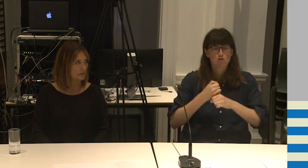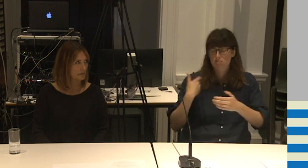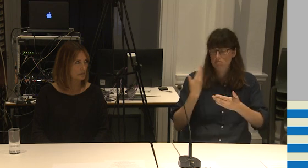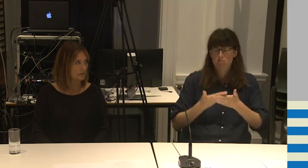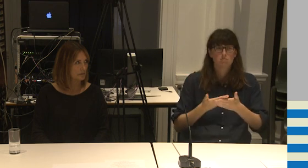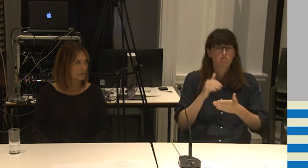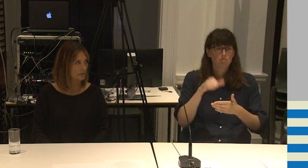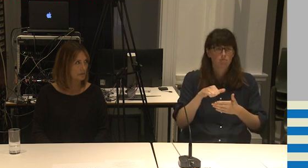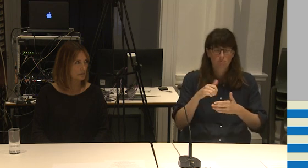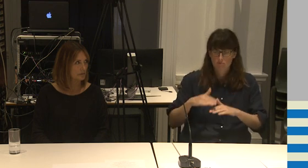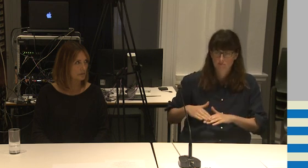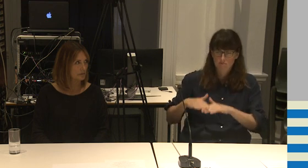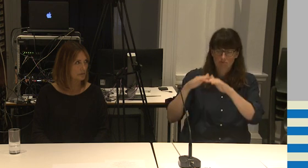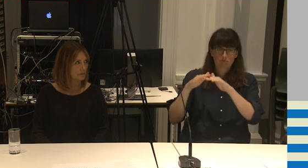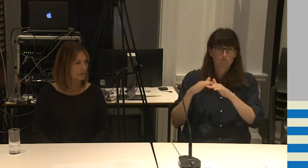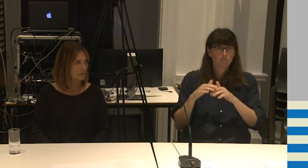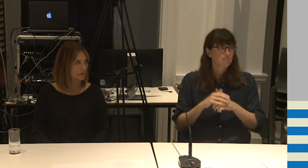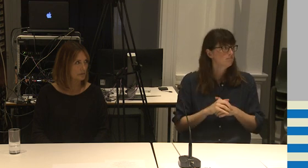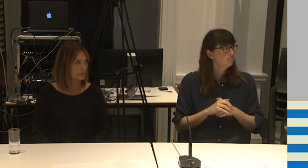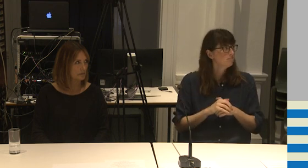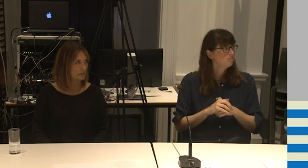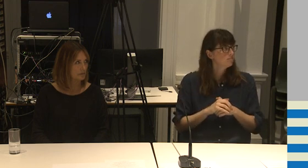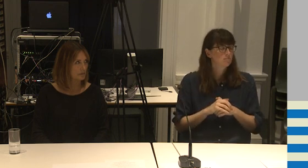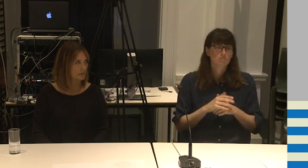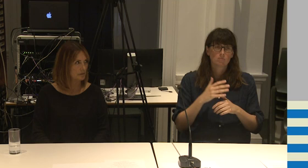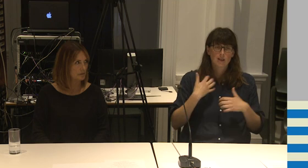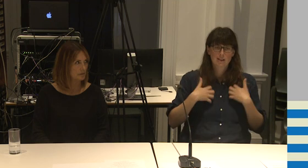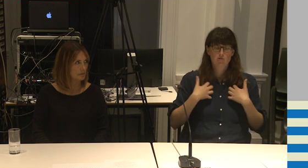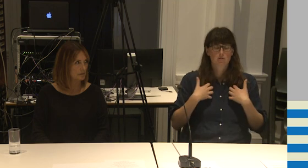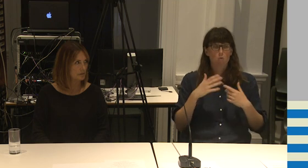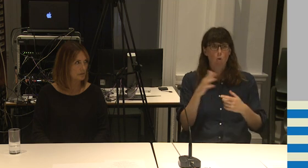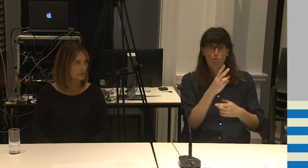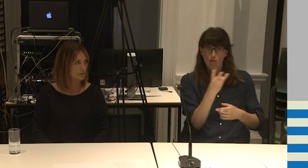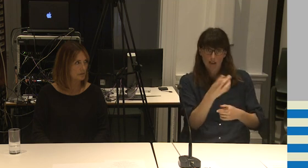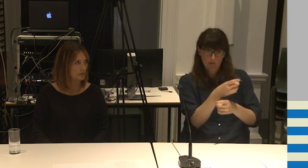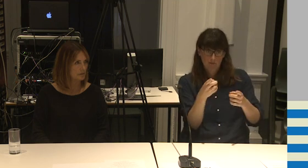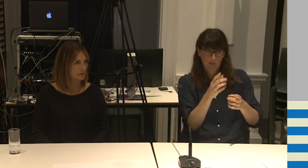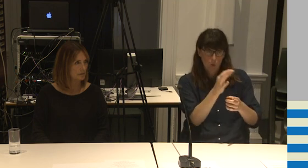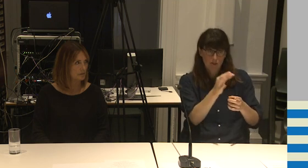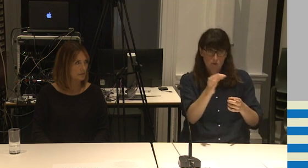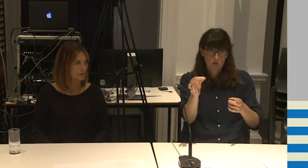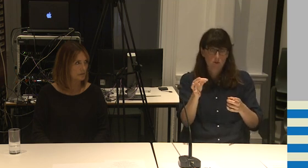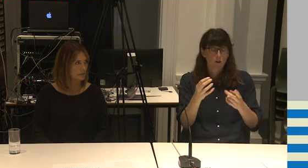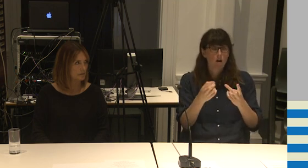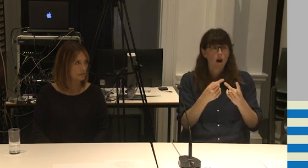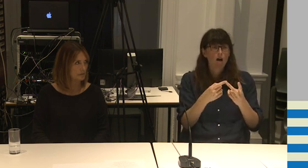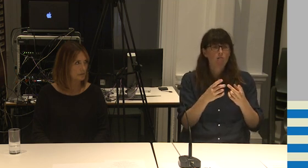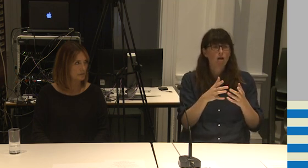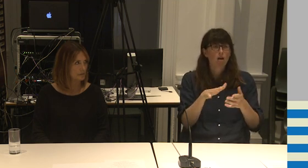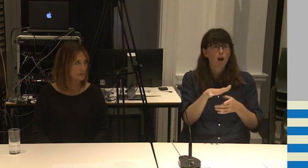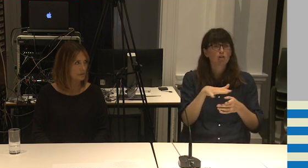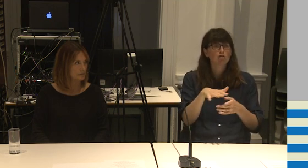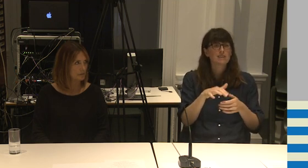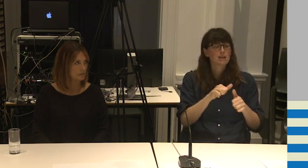his family. And this is for all the speakers. I was curious if there is a if there are other countries who do this